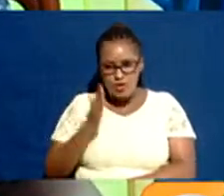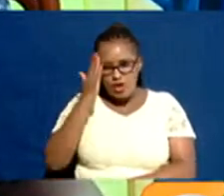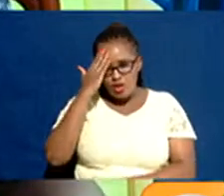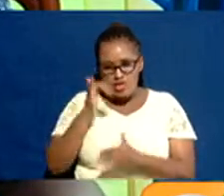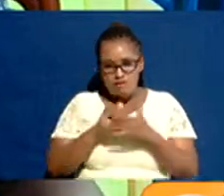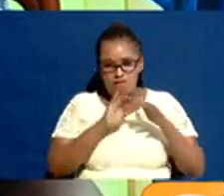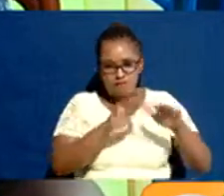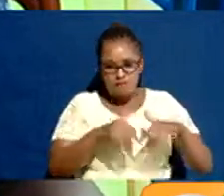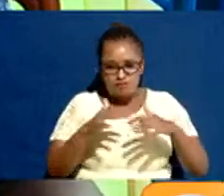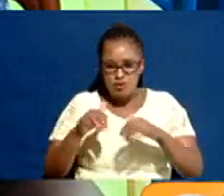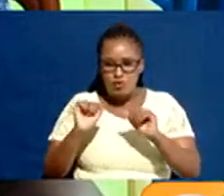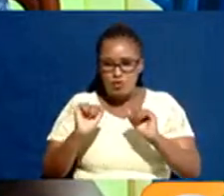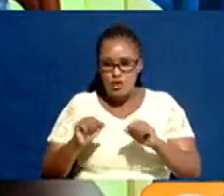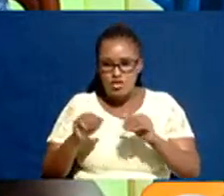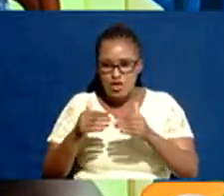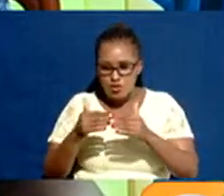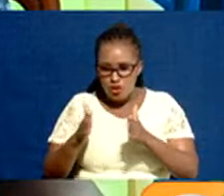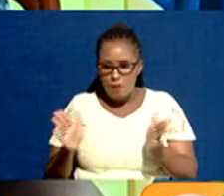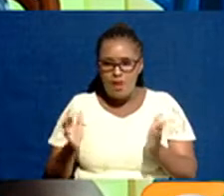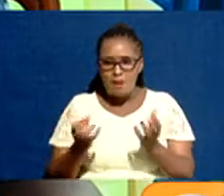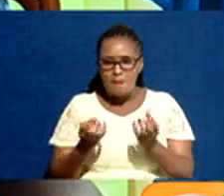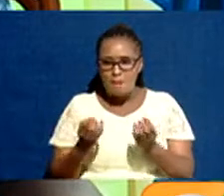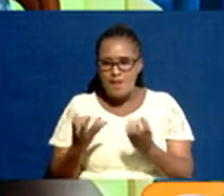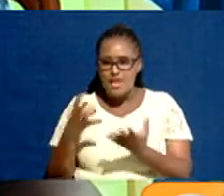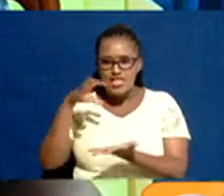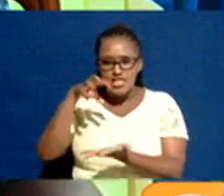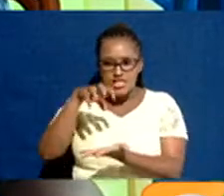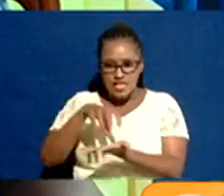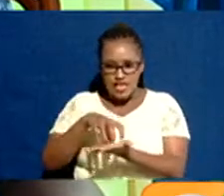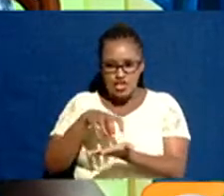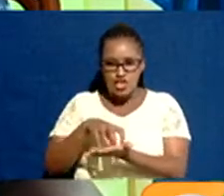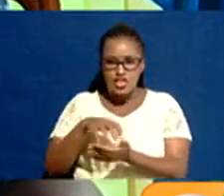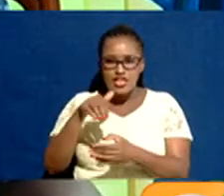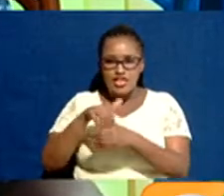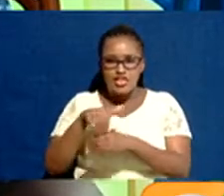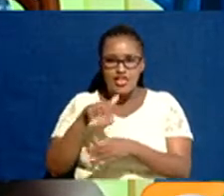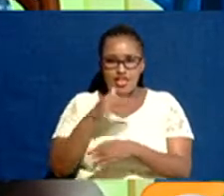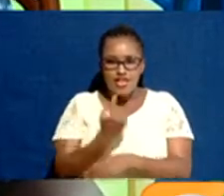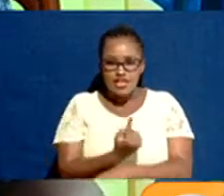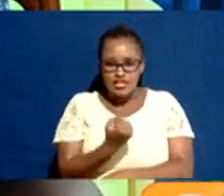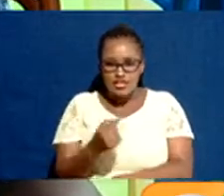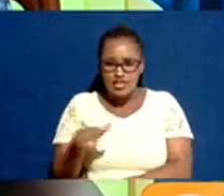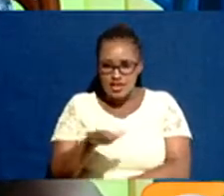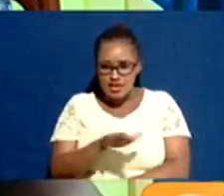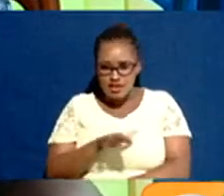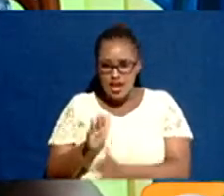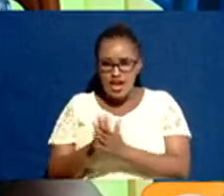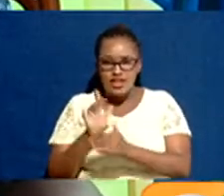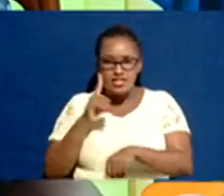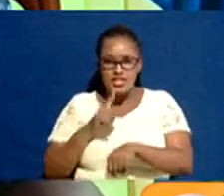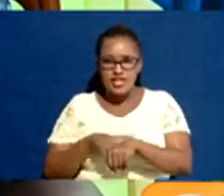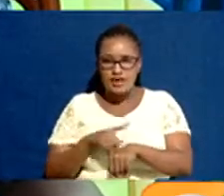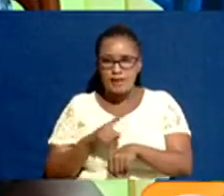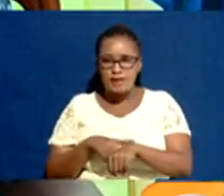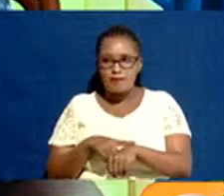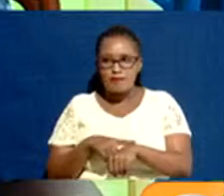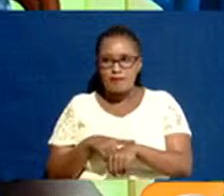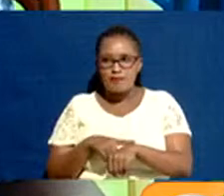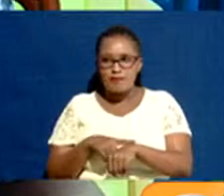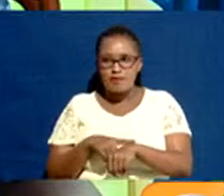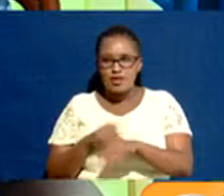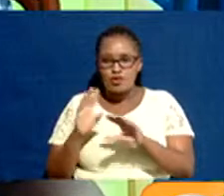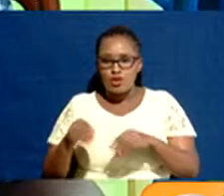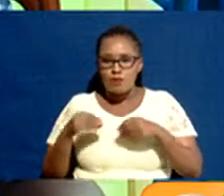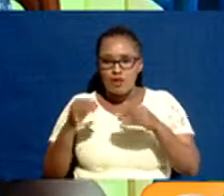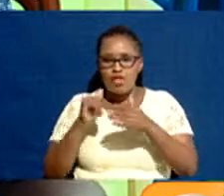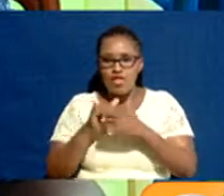function, can open many depots and sub-depots in every constituency. Mm. And when I was in Usiangishu, that